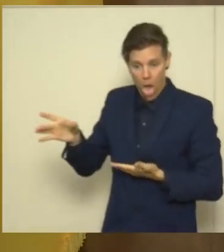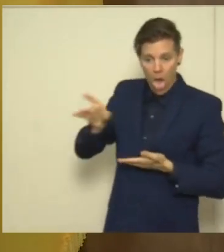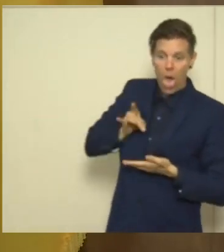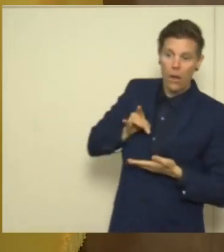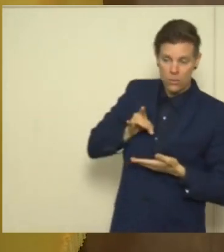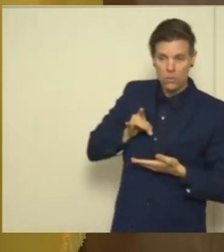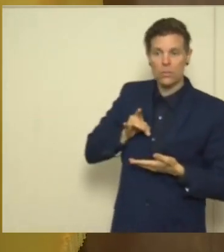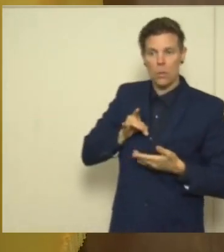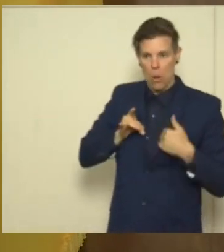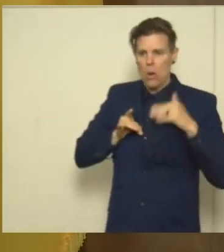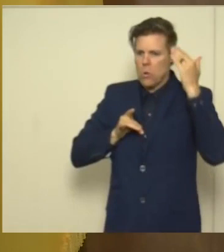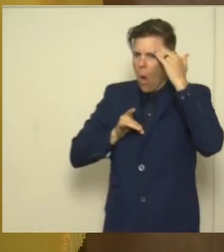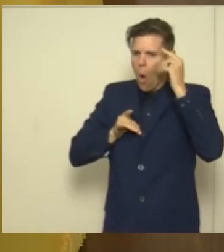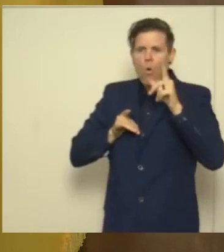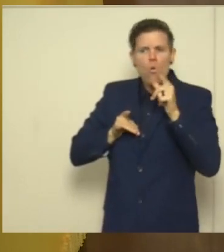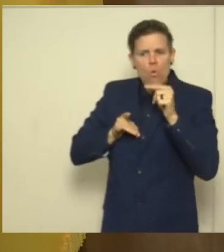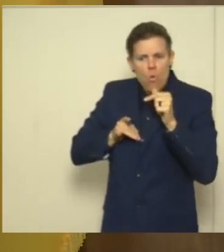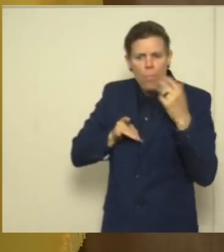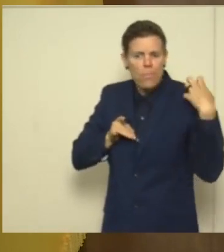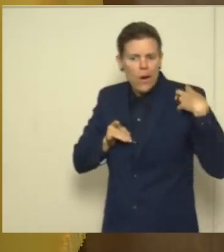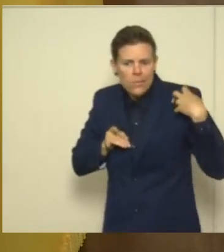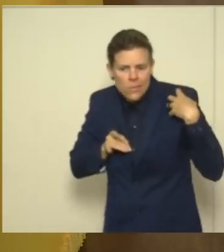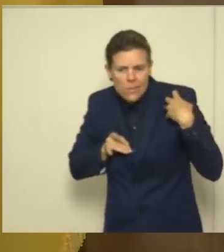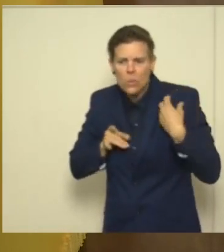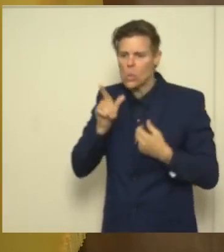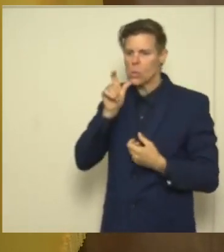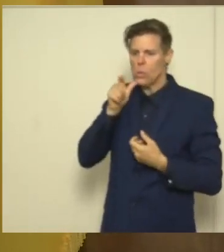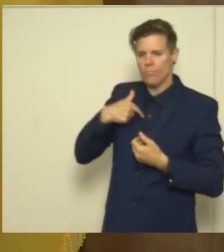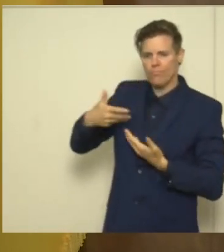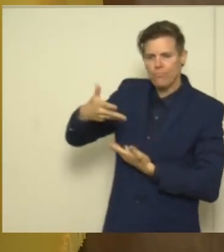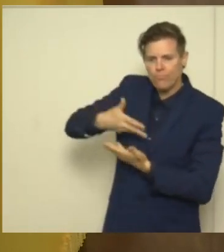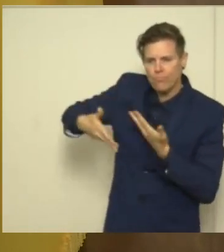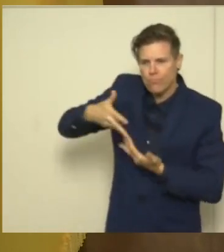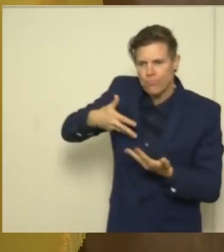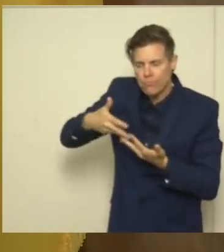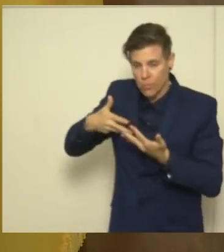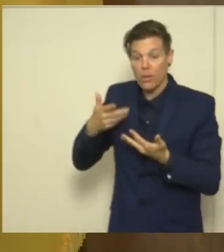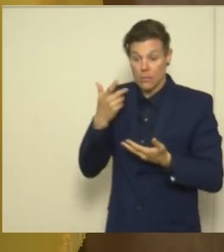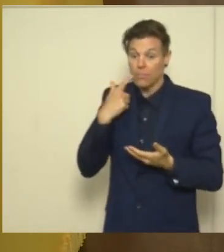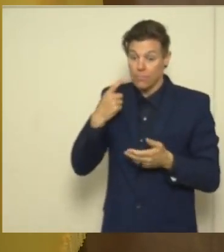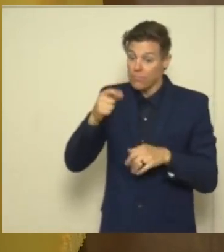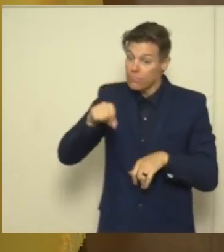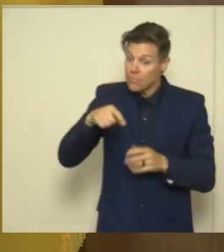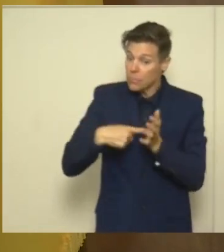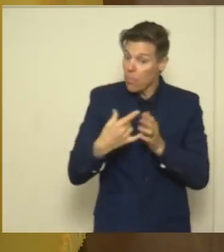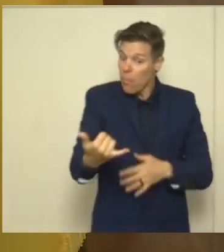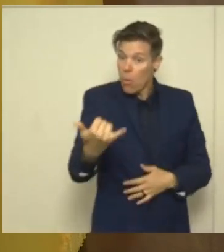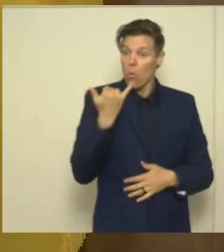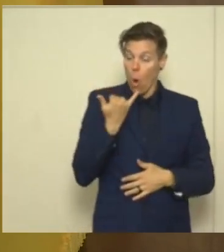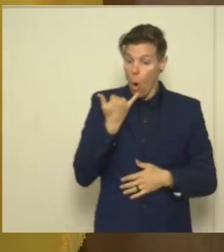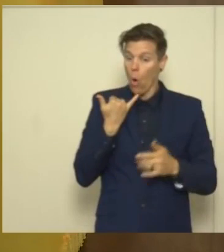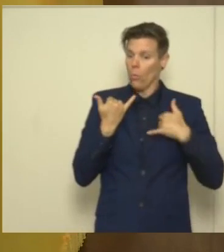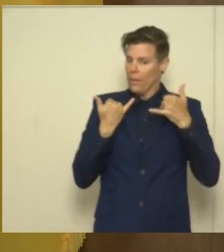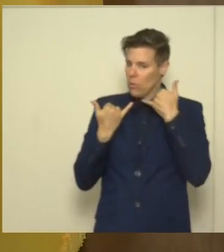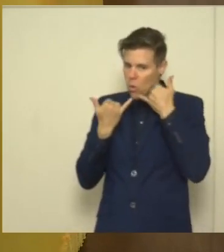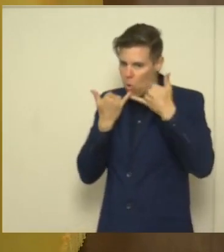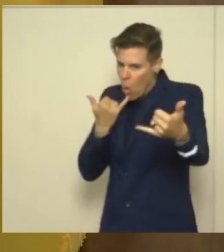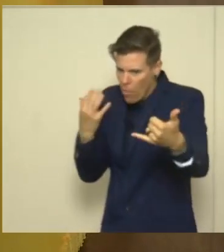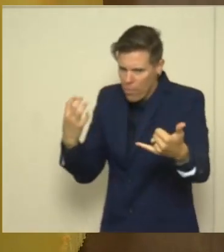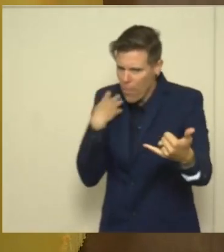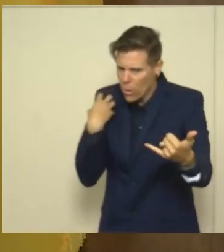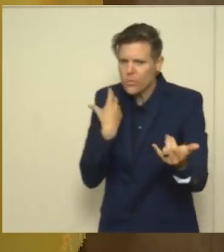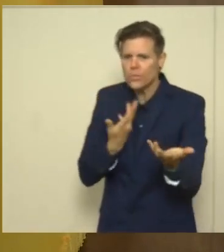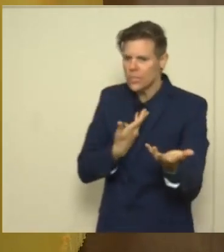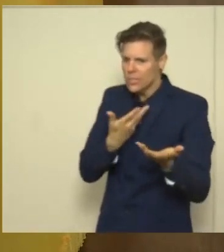employer, often to the credit of employers, they call us and ask us to come out and do testing, review their COVID